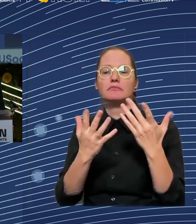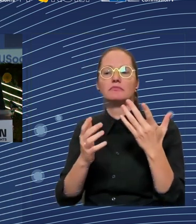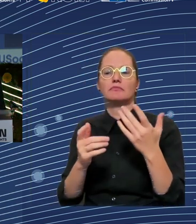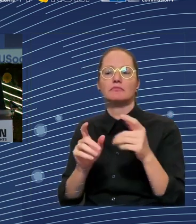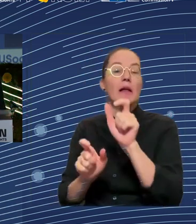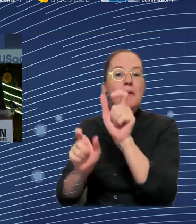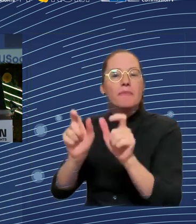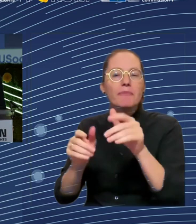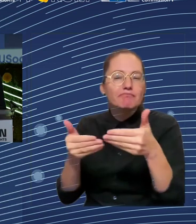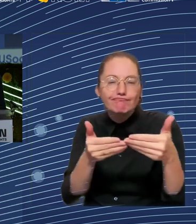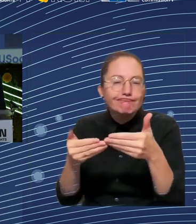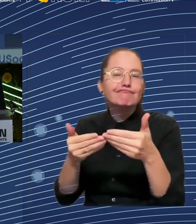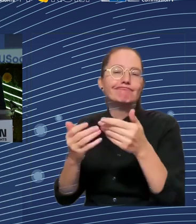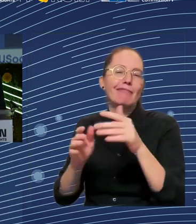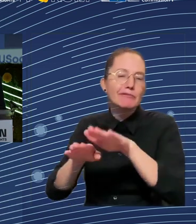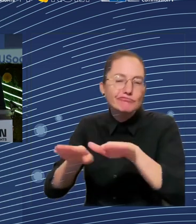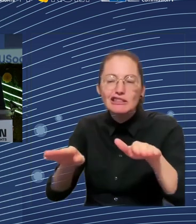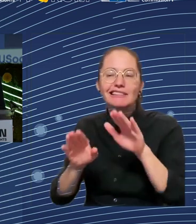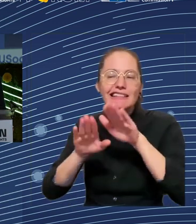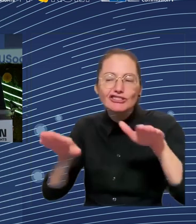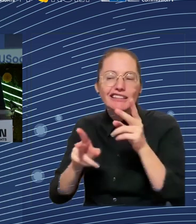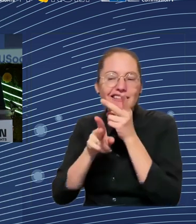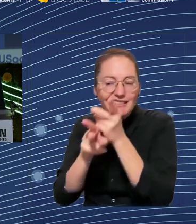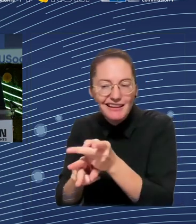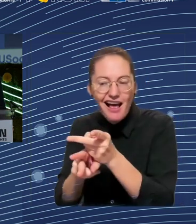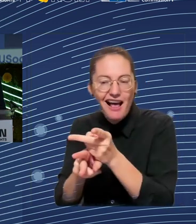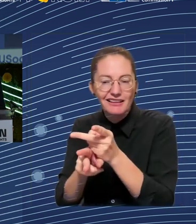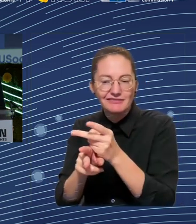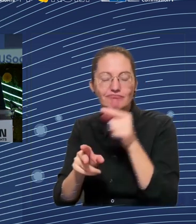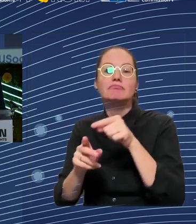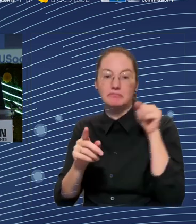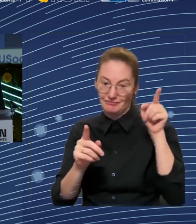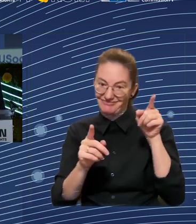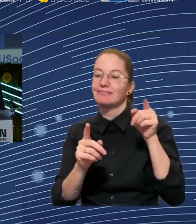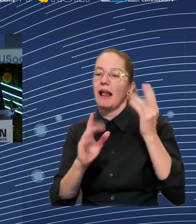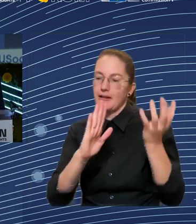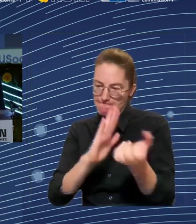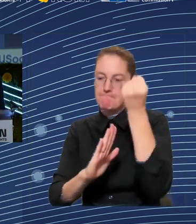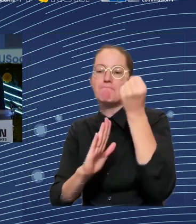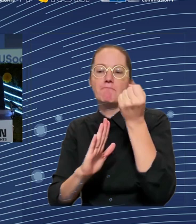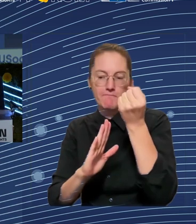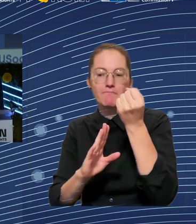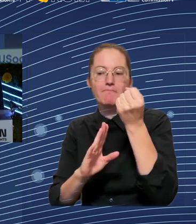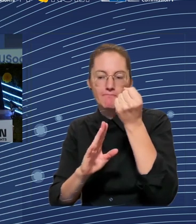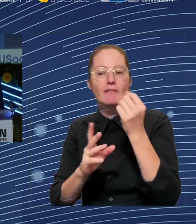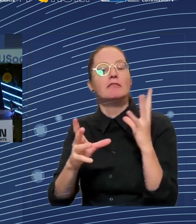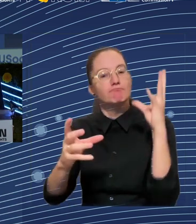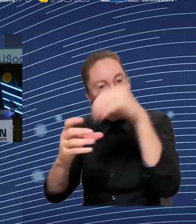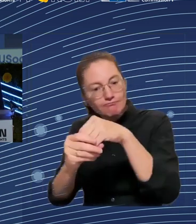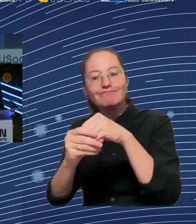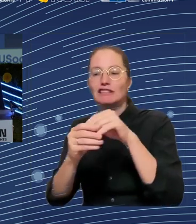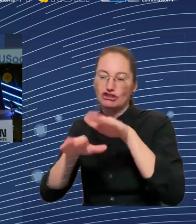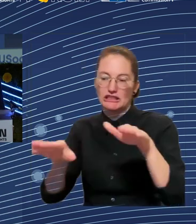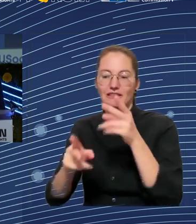sizable, particularly in Austria and Hungary. There, the effect would be more than a 15 percentage point boost to labor